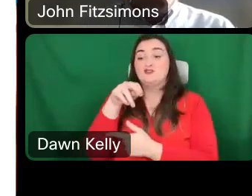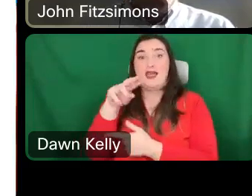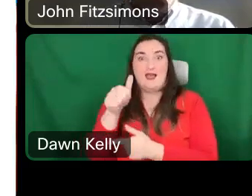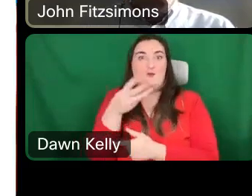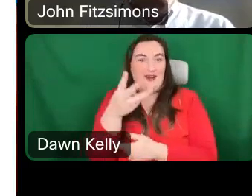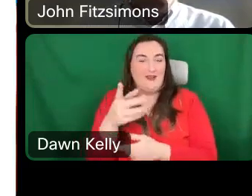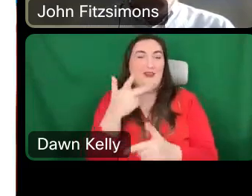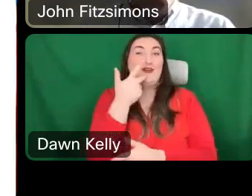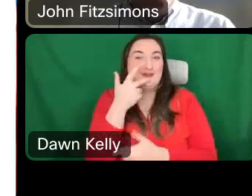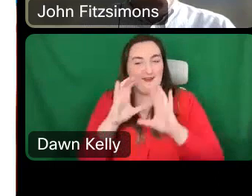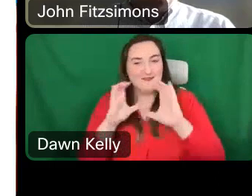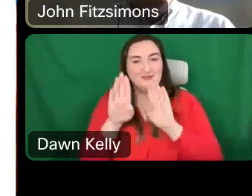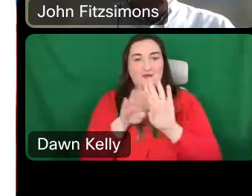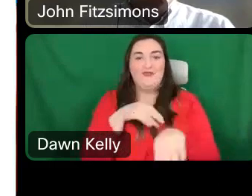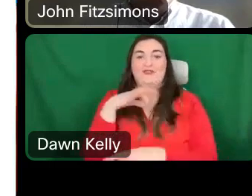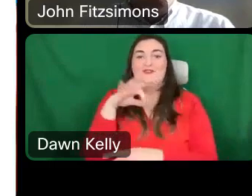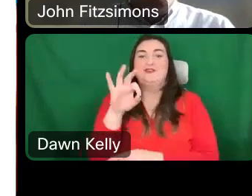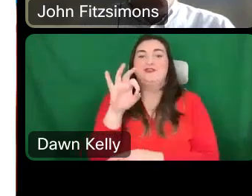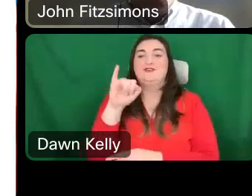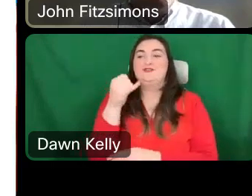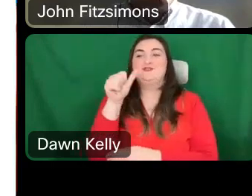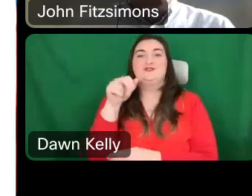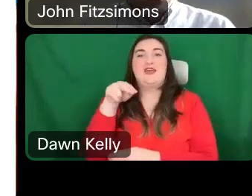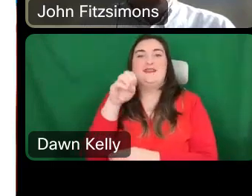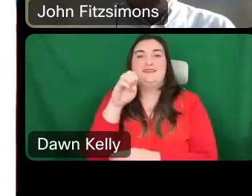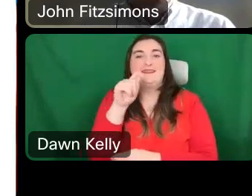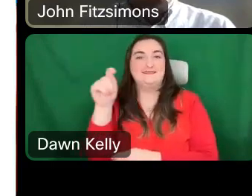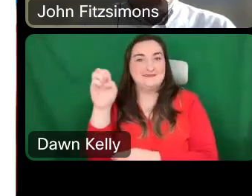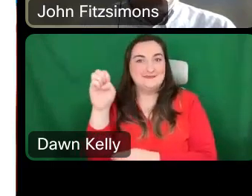conversation with Jeanette Cummins, looking at some of